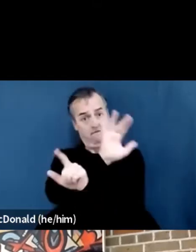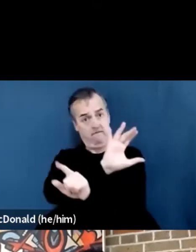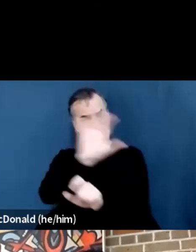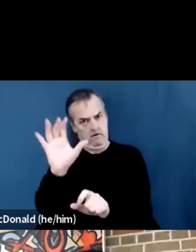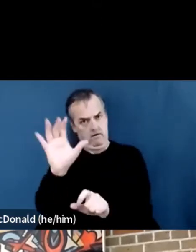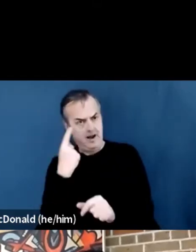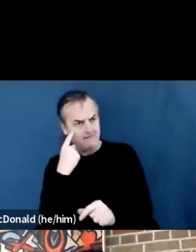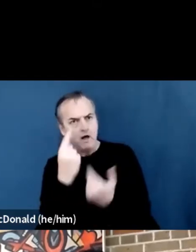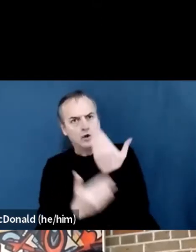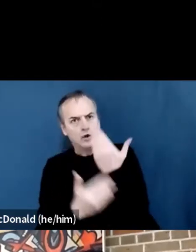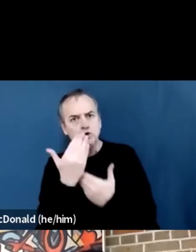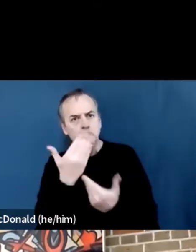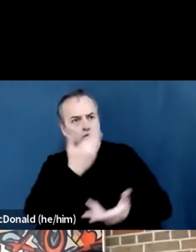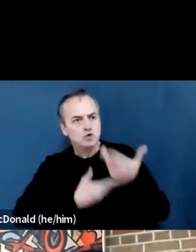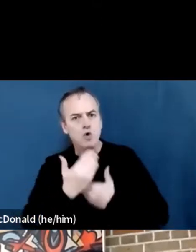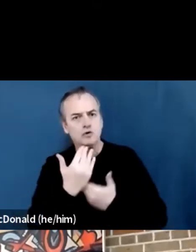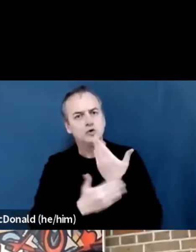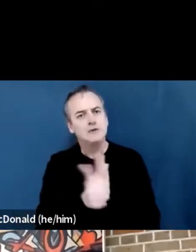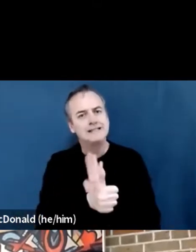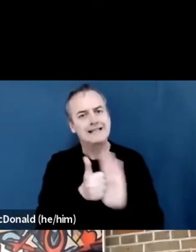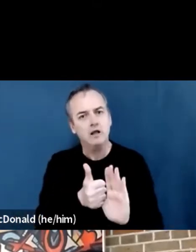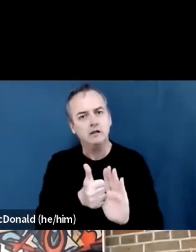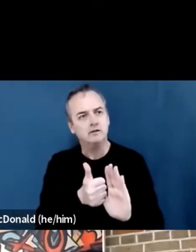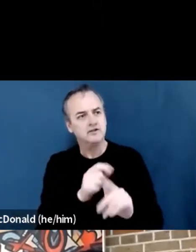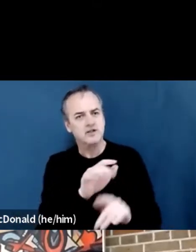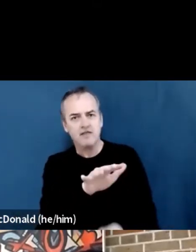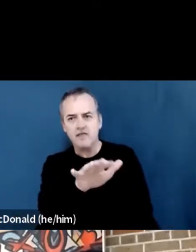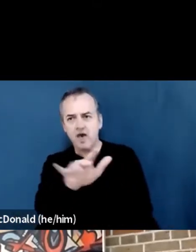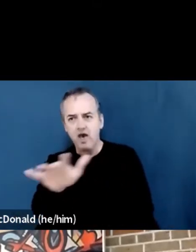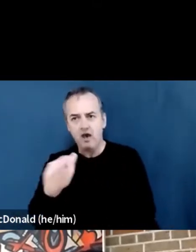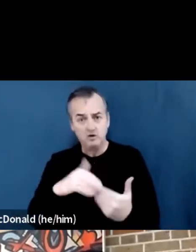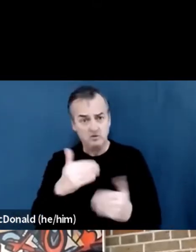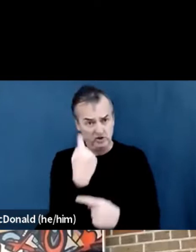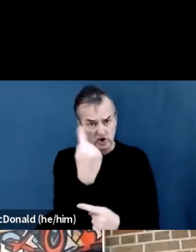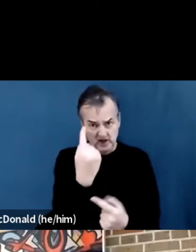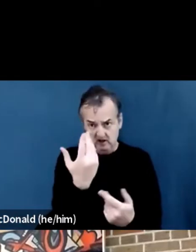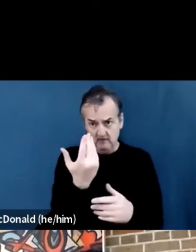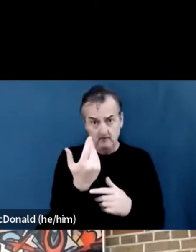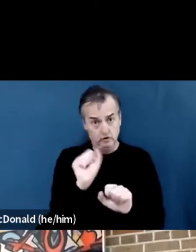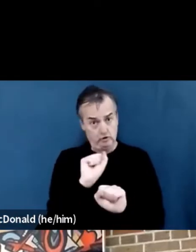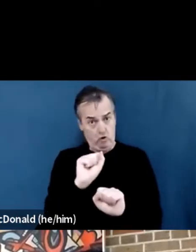new talent is. And also, you know, it doesn't matter if you've come from theatre